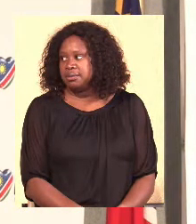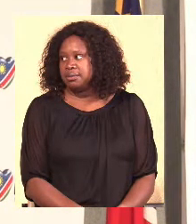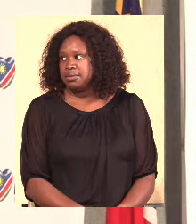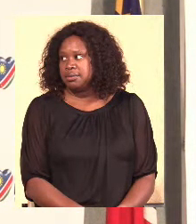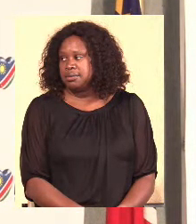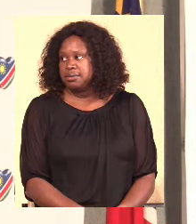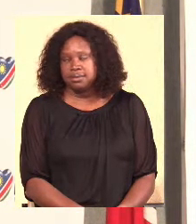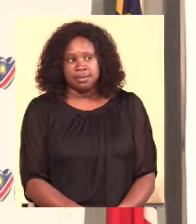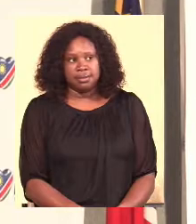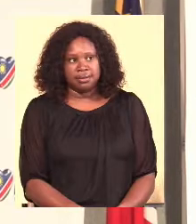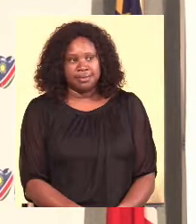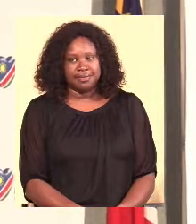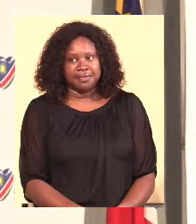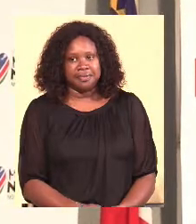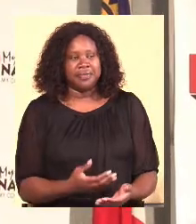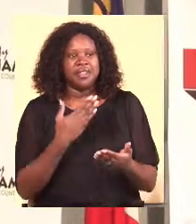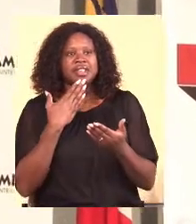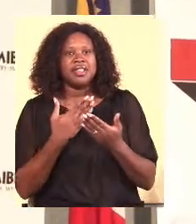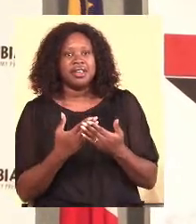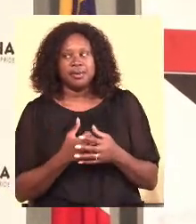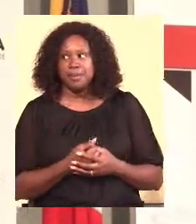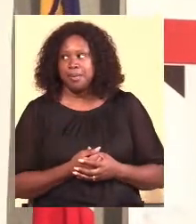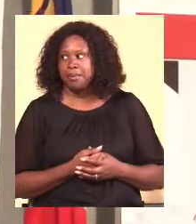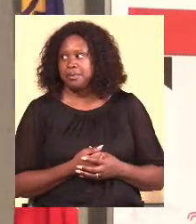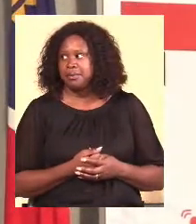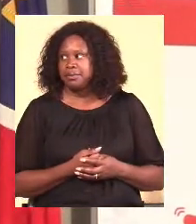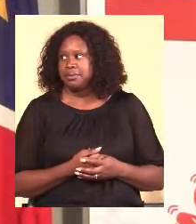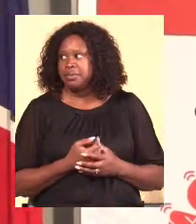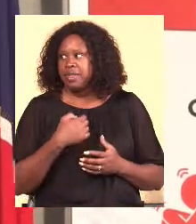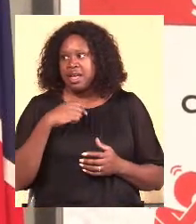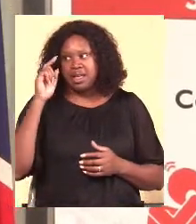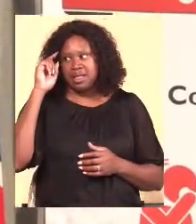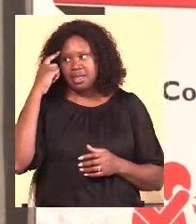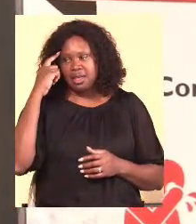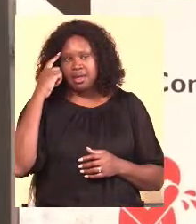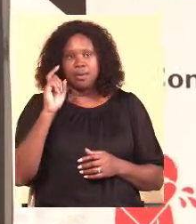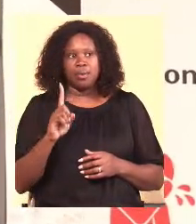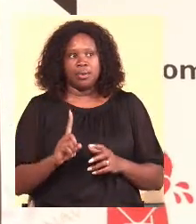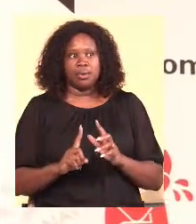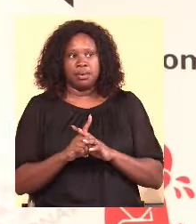Yes, Honorable. Thank you. I think what is coming through here,